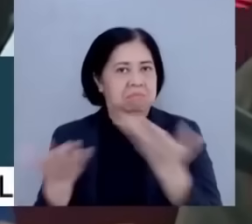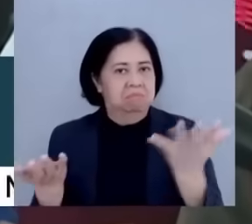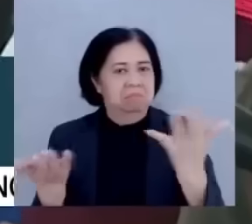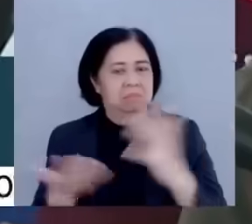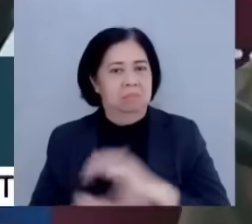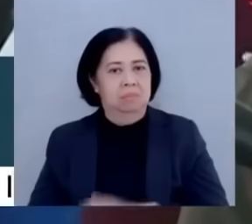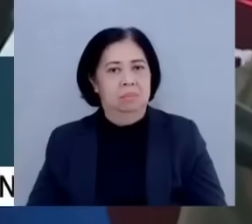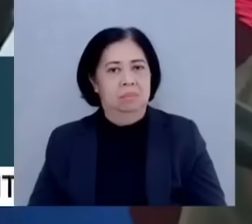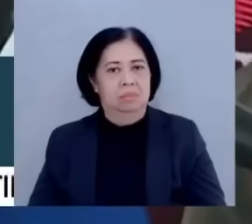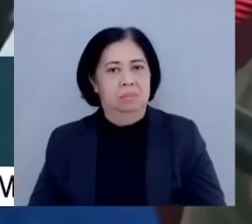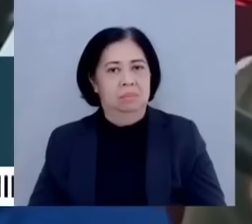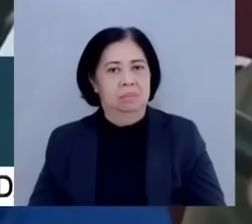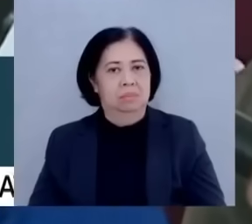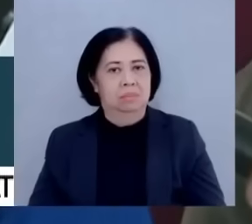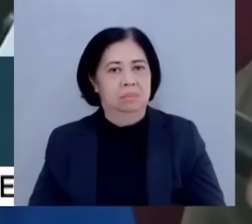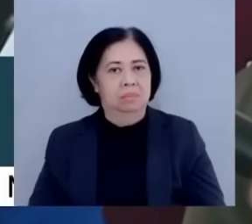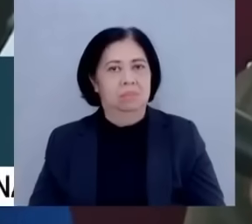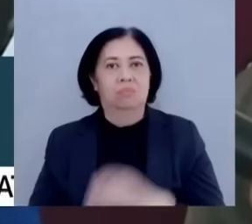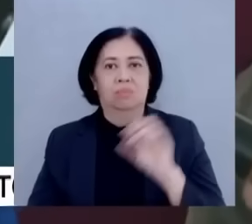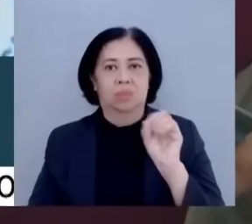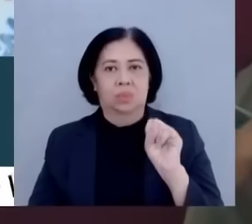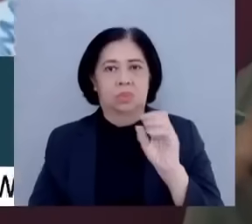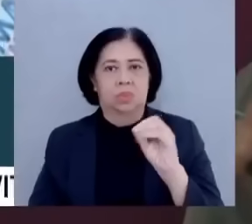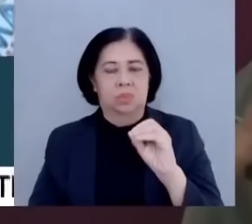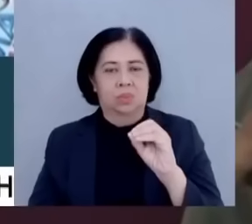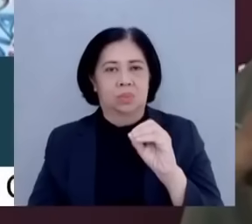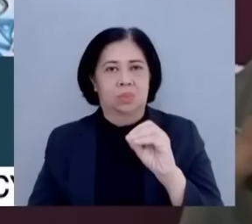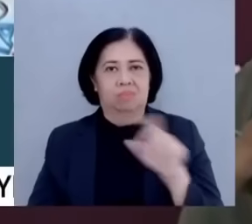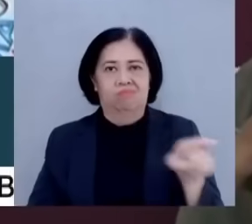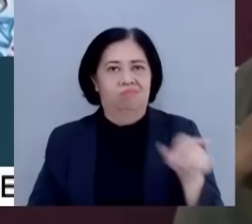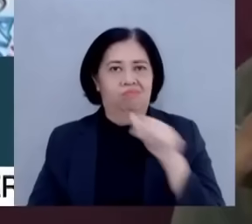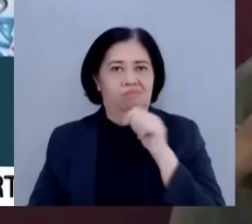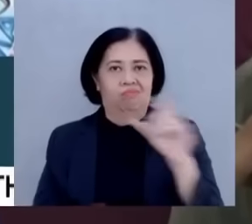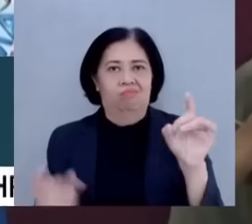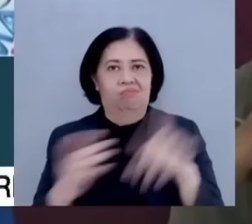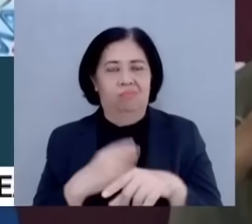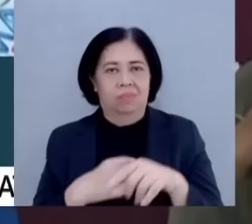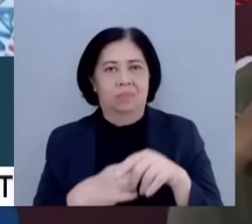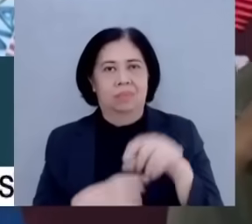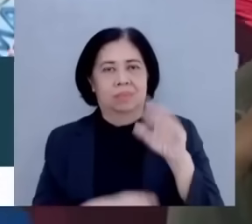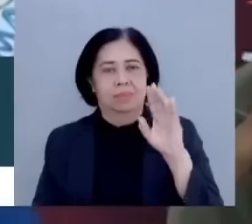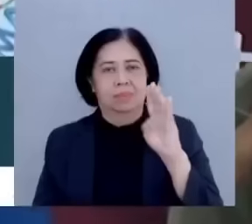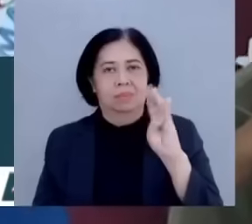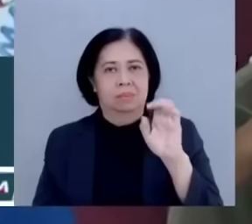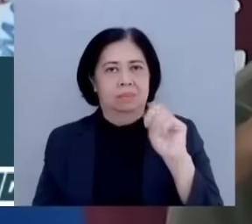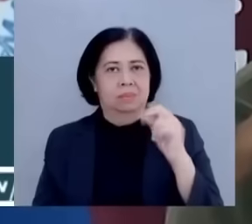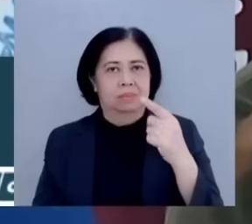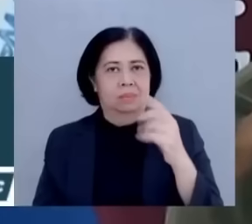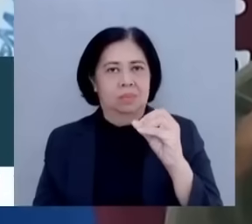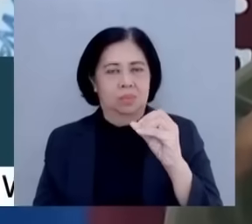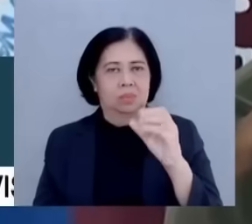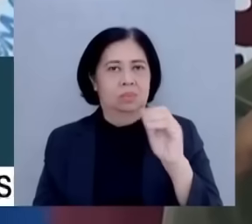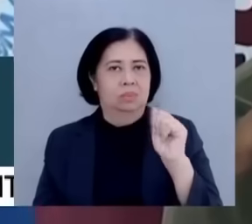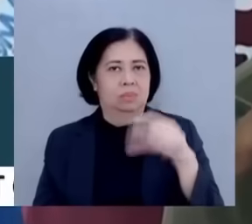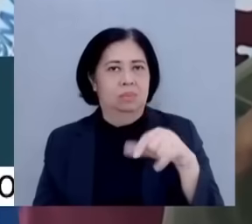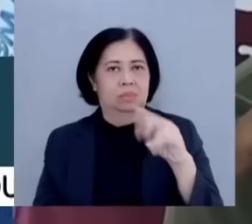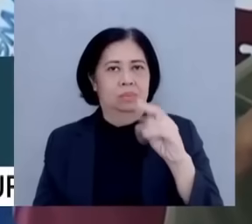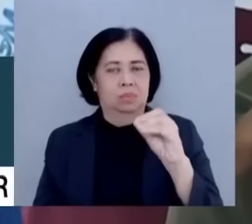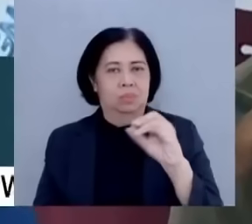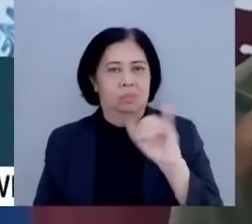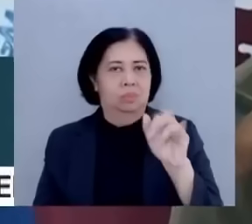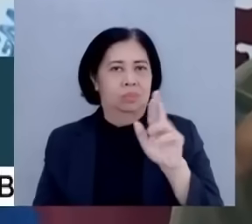Diba? Kaya, hindi nakagante si Benigno Aquino Jr. Kasi hindi siya nagbilin. But you